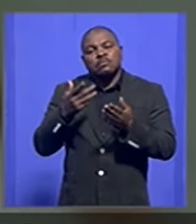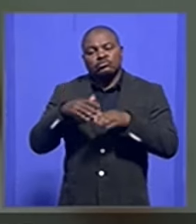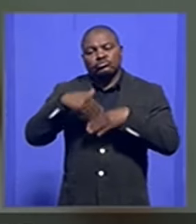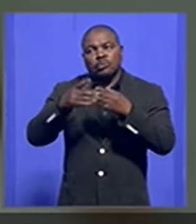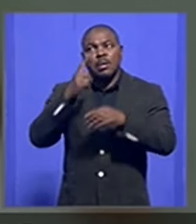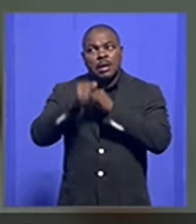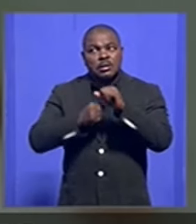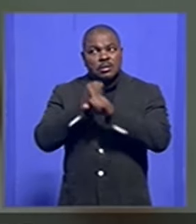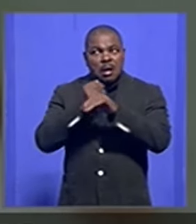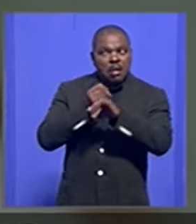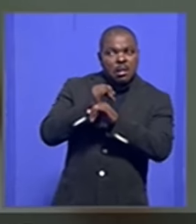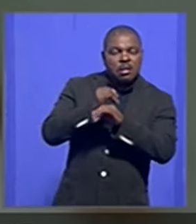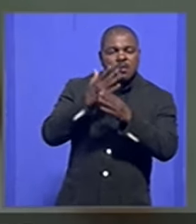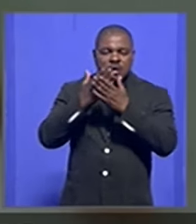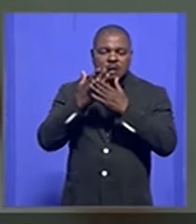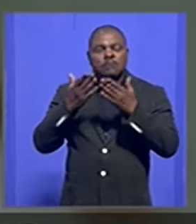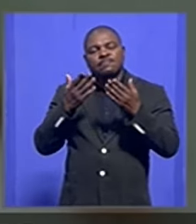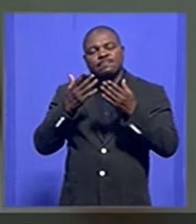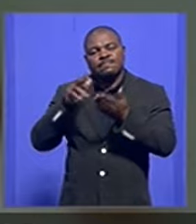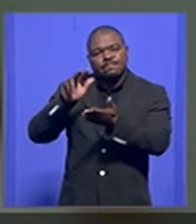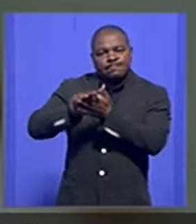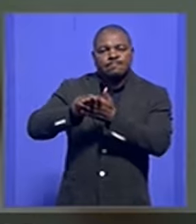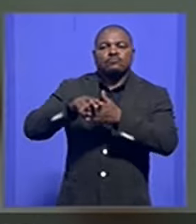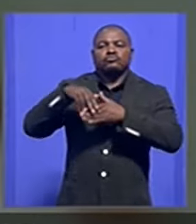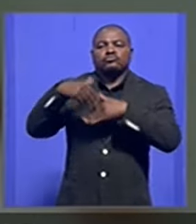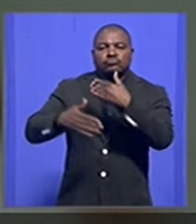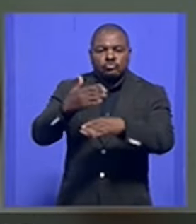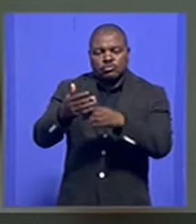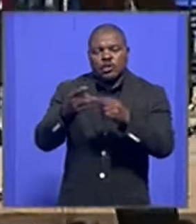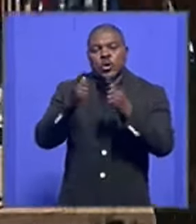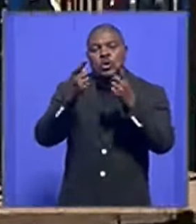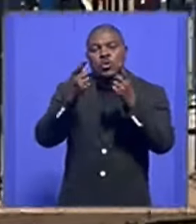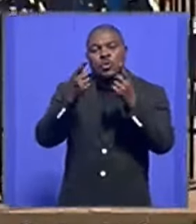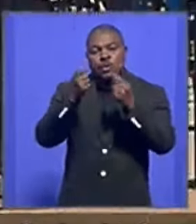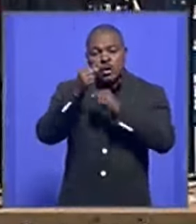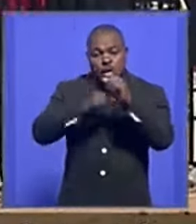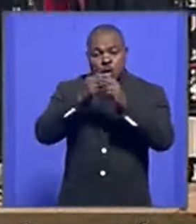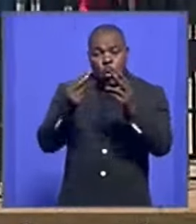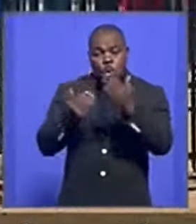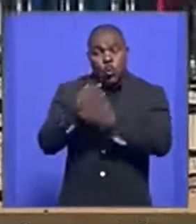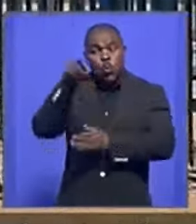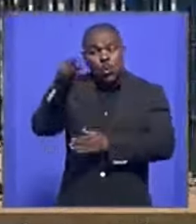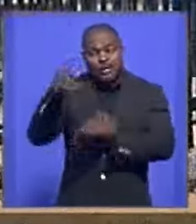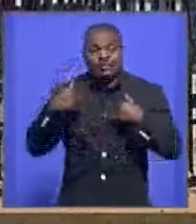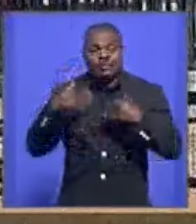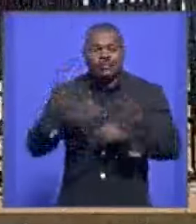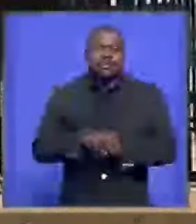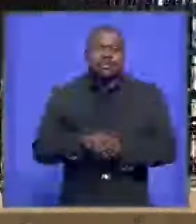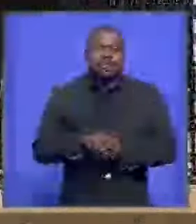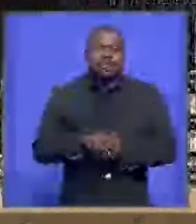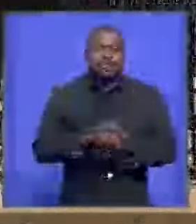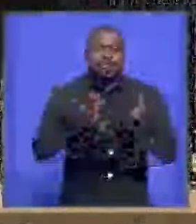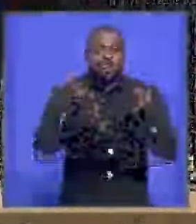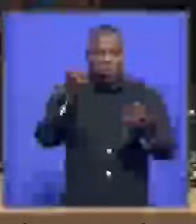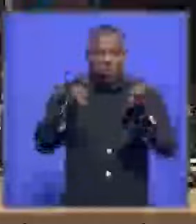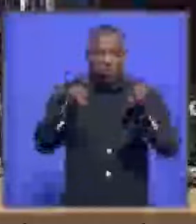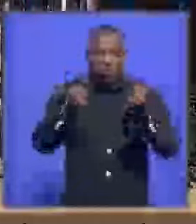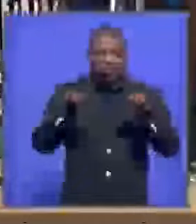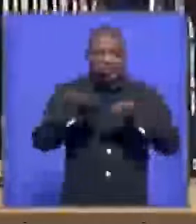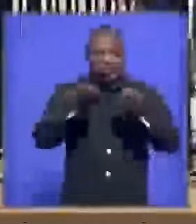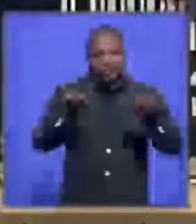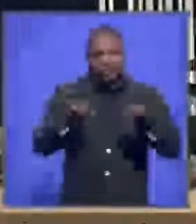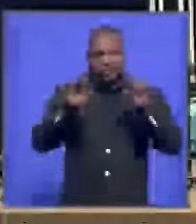next year and that the contractor will commence in the new financial year. Lefapha la bosiamisi la re tlhabololo ya kago eno e